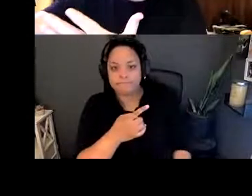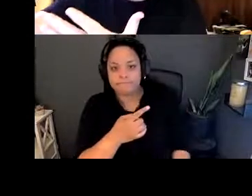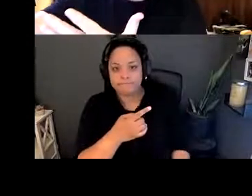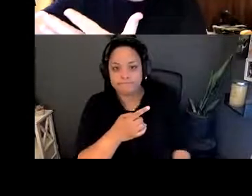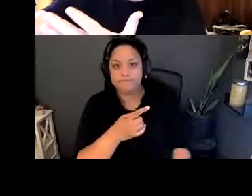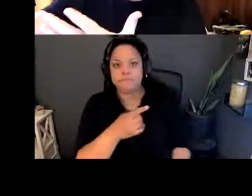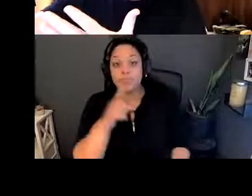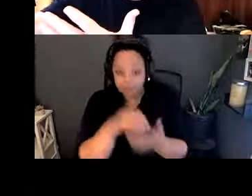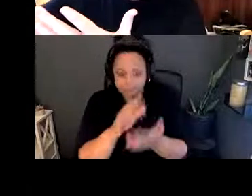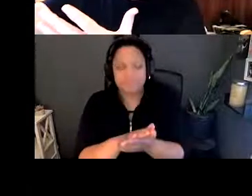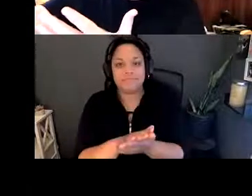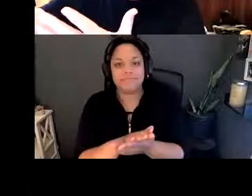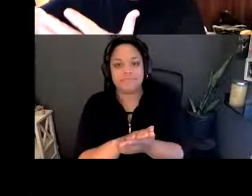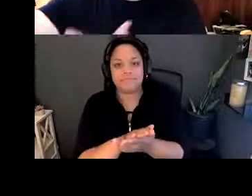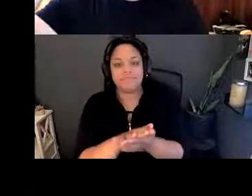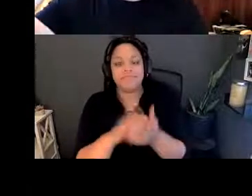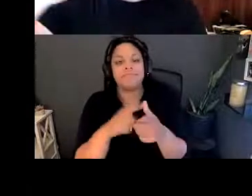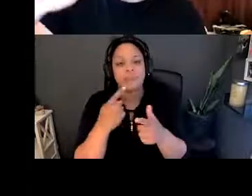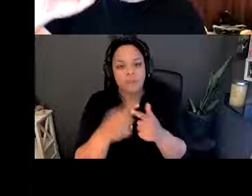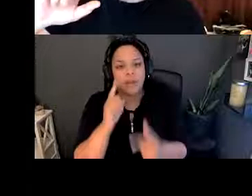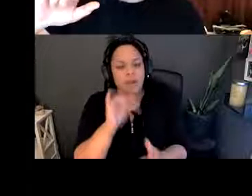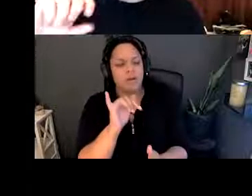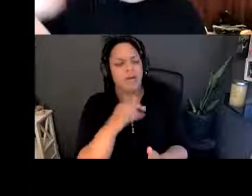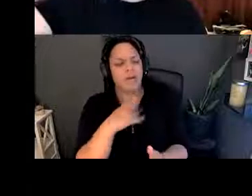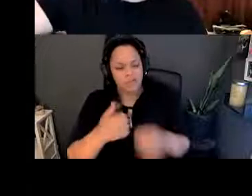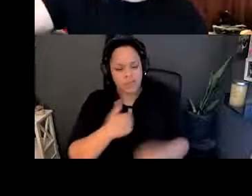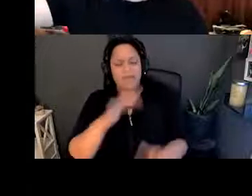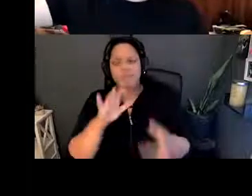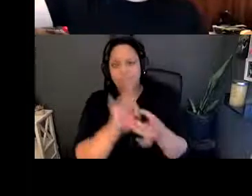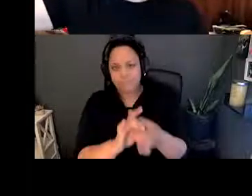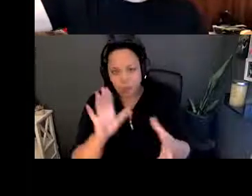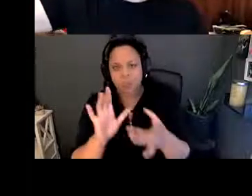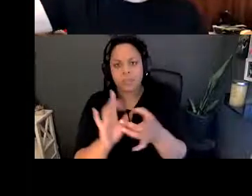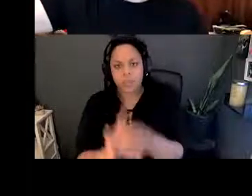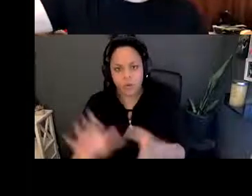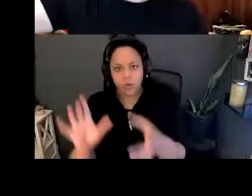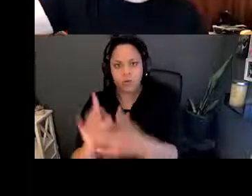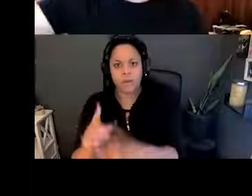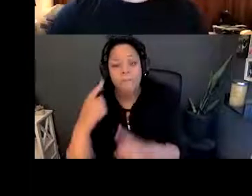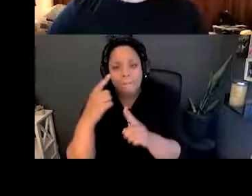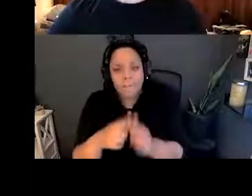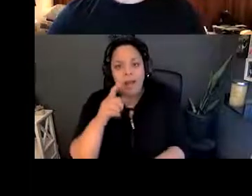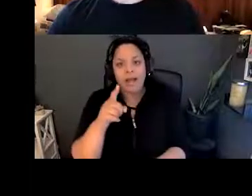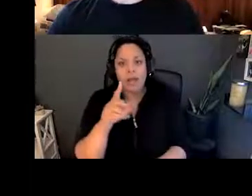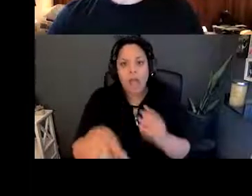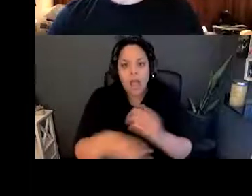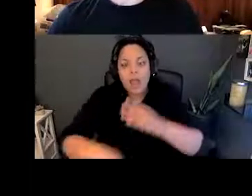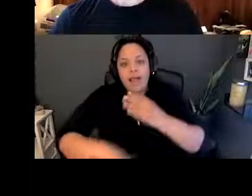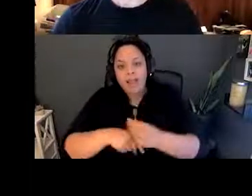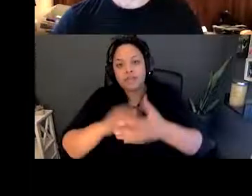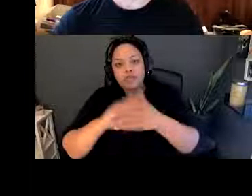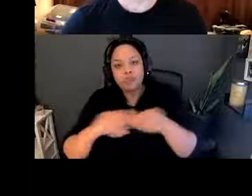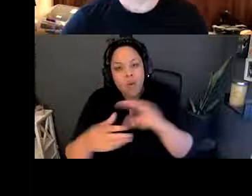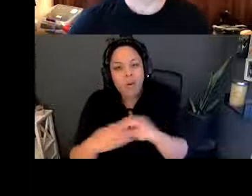them note that and then letting go. Part of what they're letting go of is all of the sticky stories, right? All of the